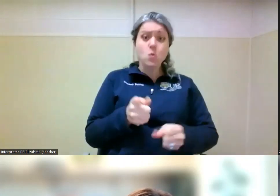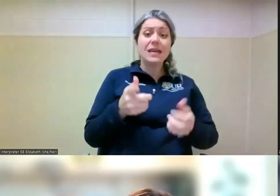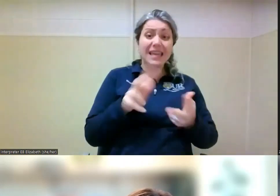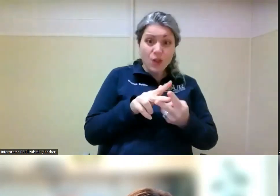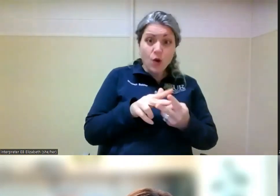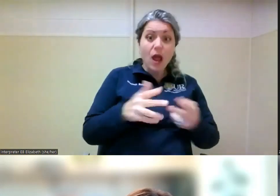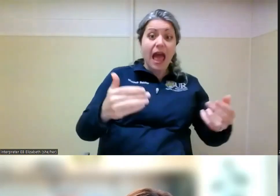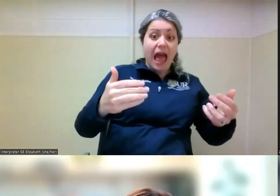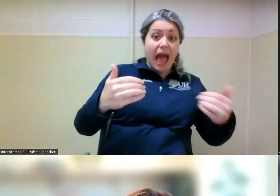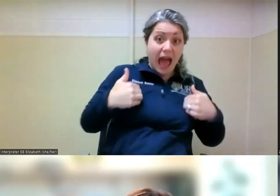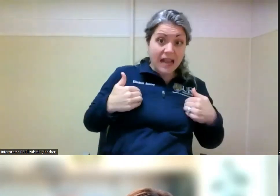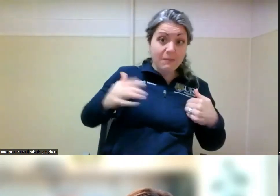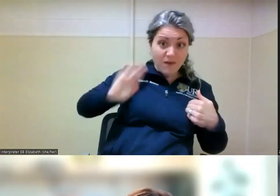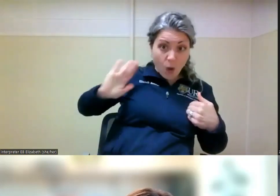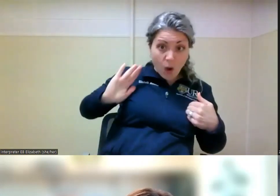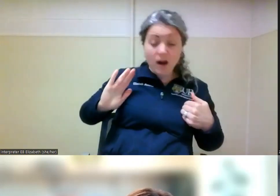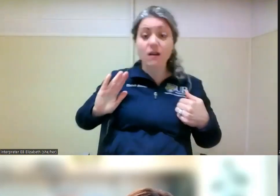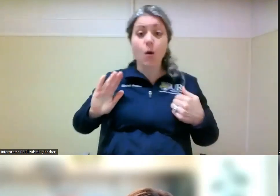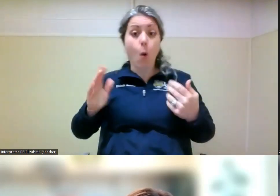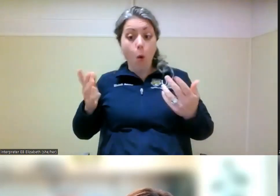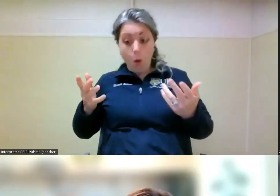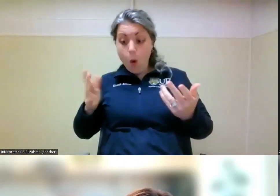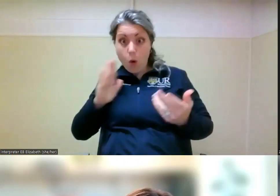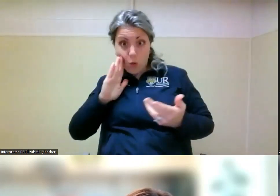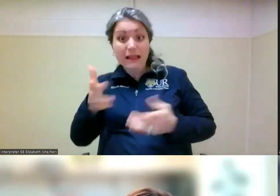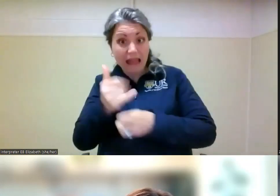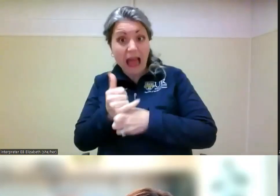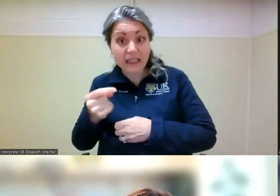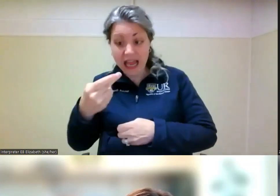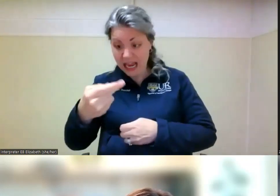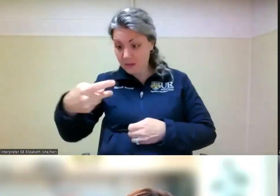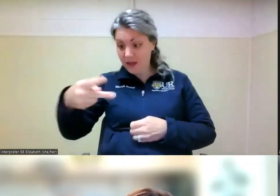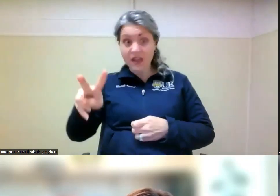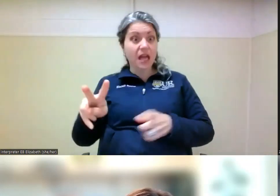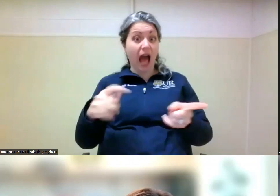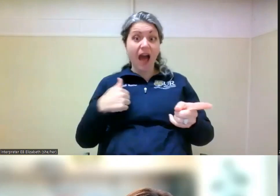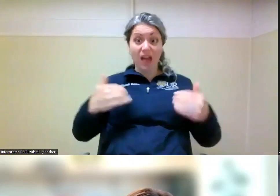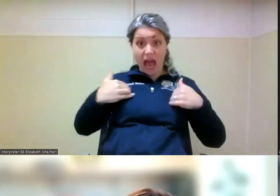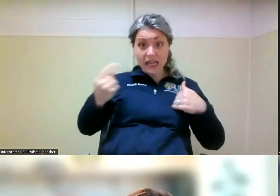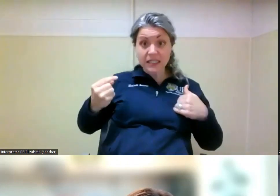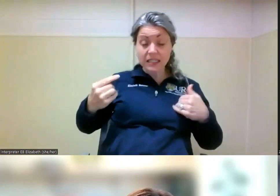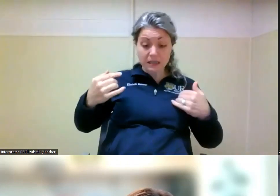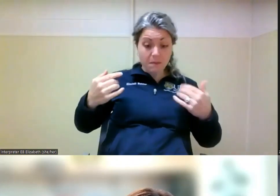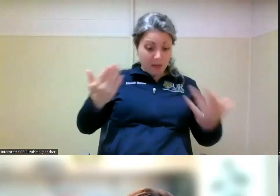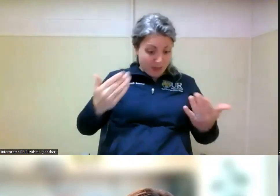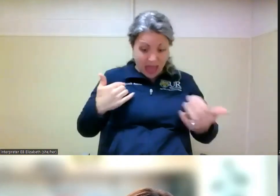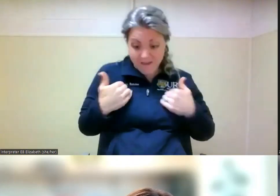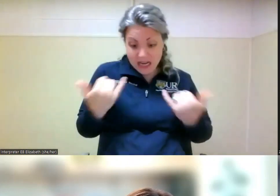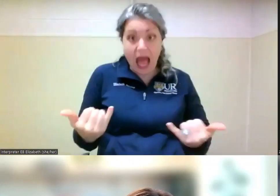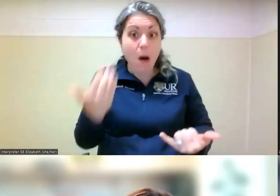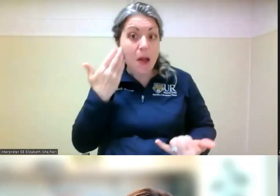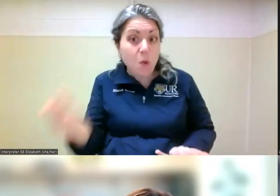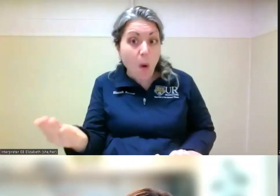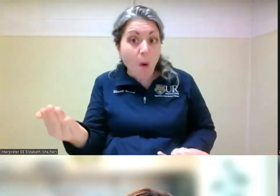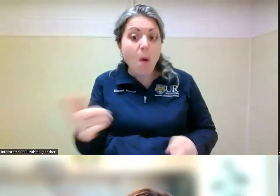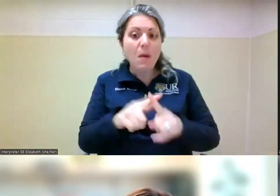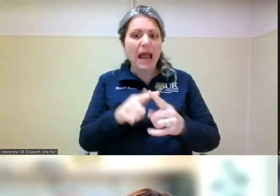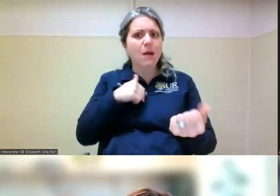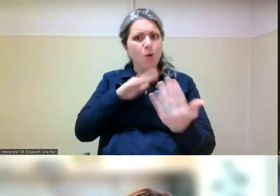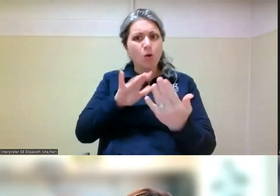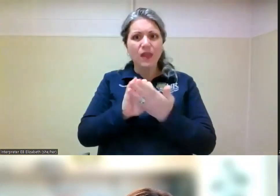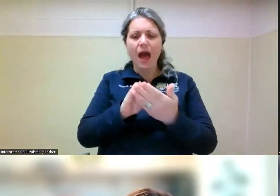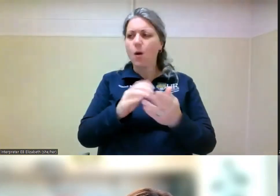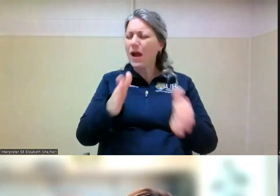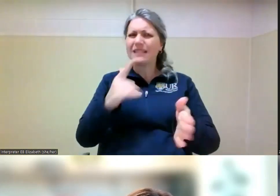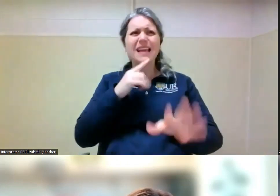at some point. I've had HPV at some point. Maybe I have HPV now, right? So I try to really approach it that way to